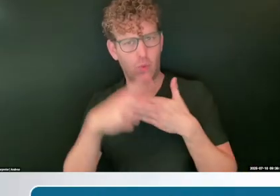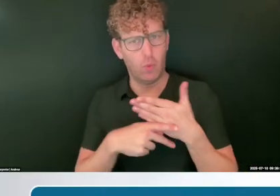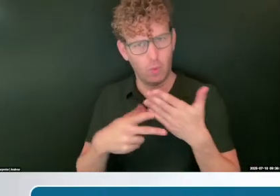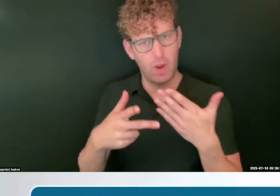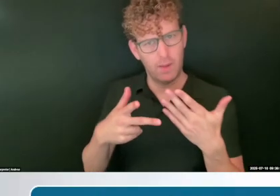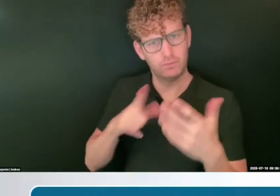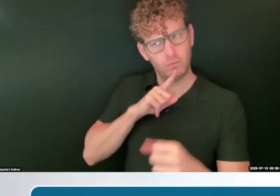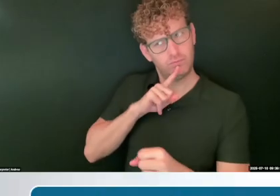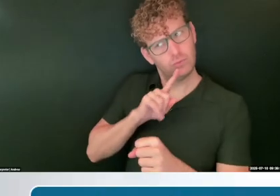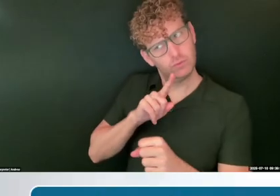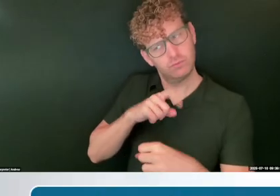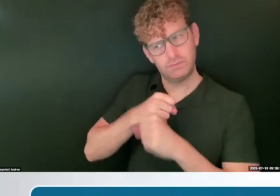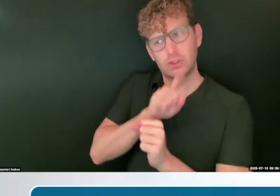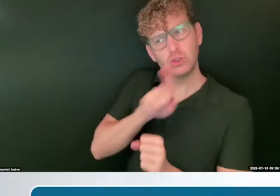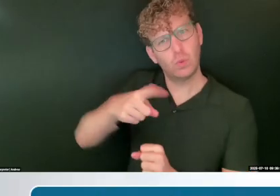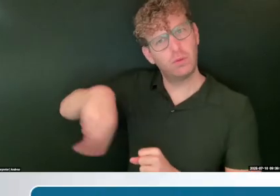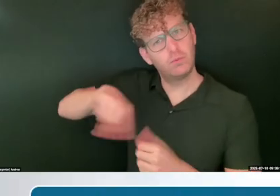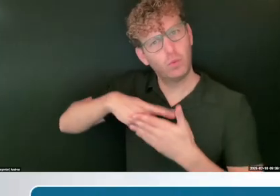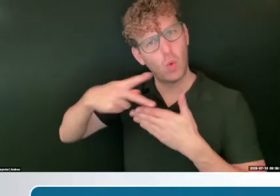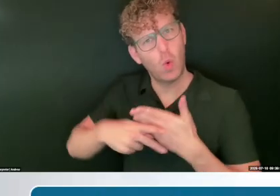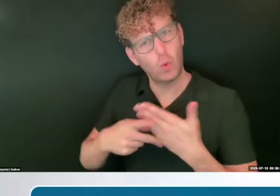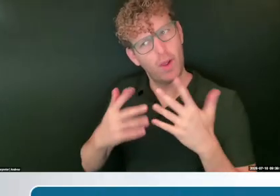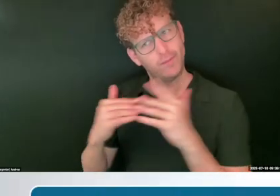that incentives are going to those who need it most.